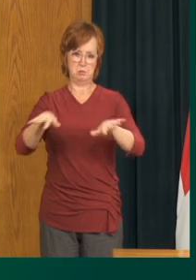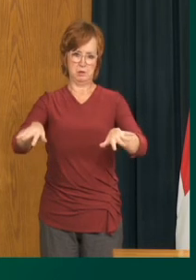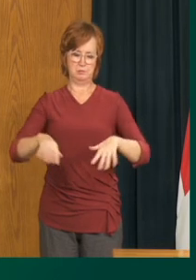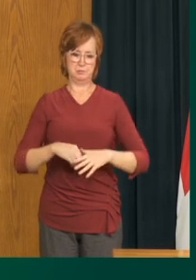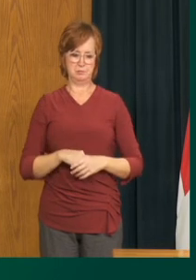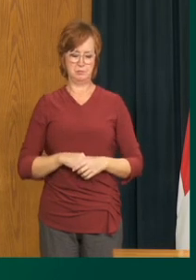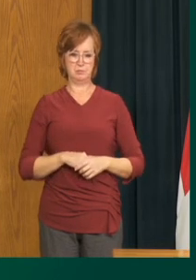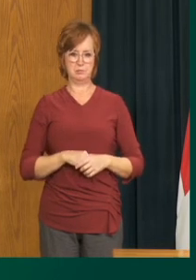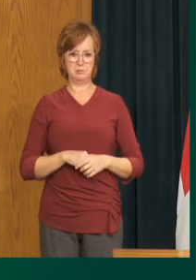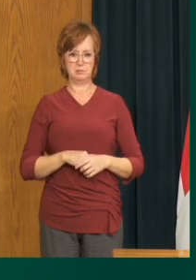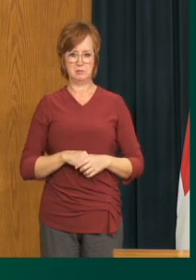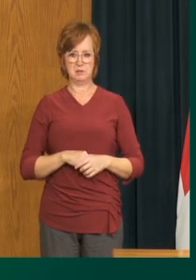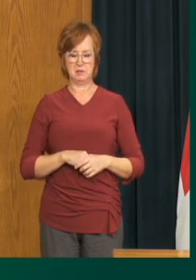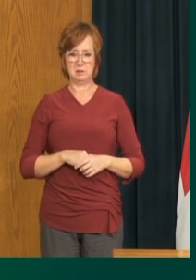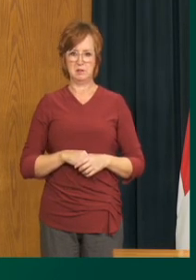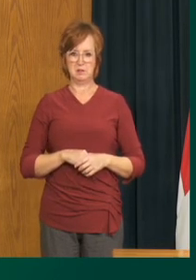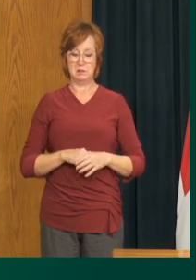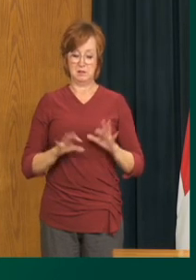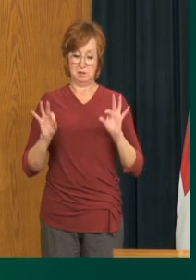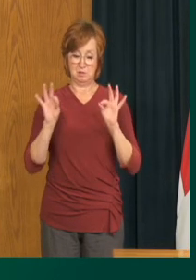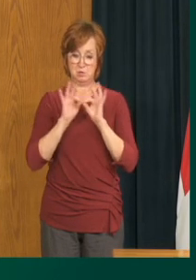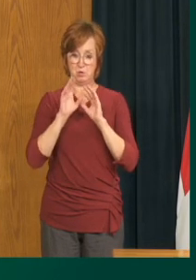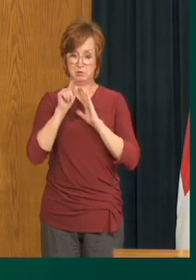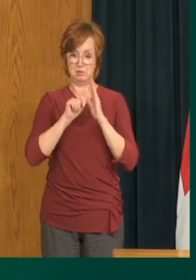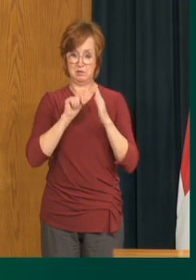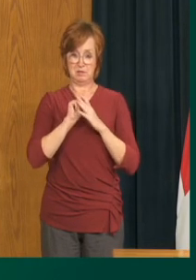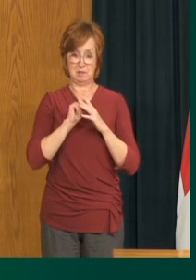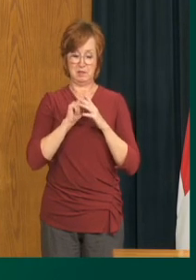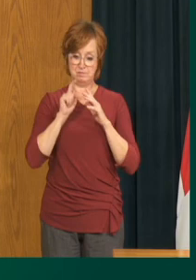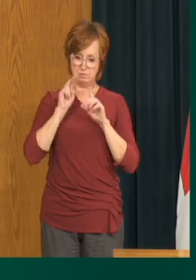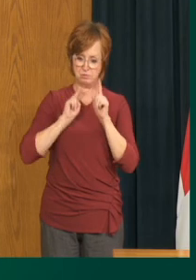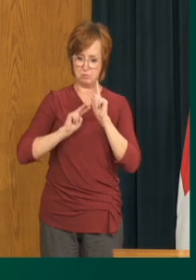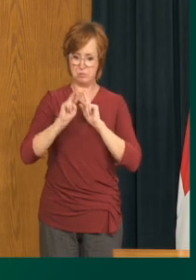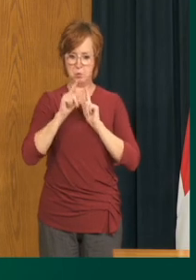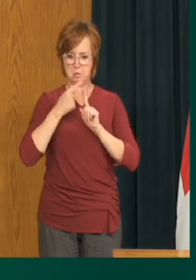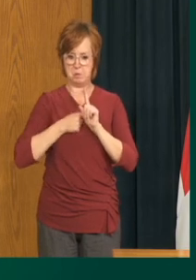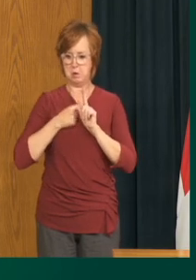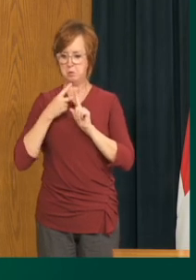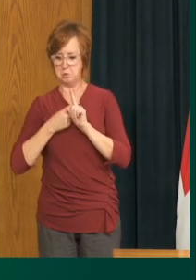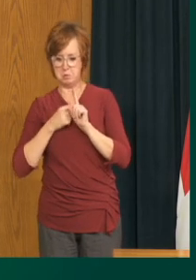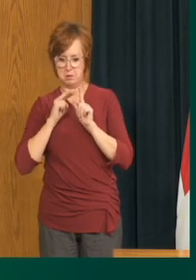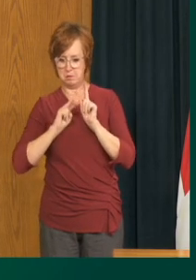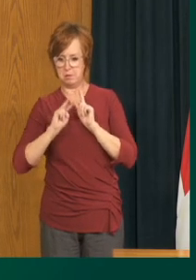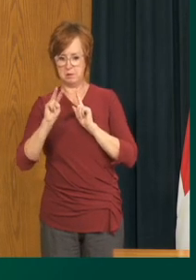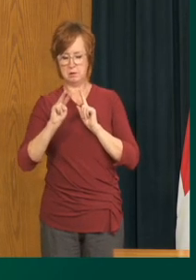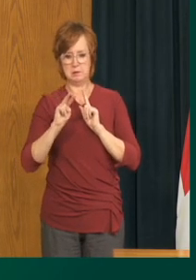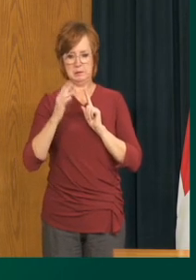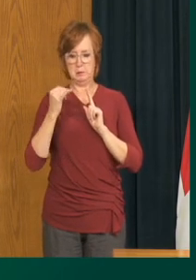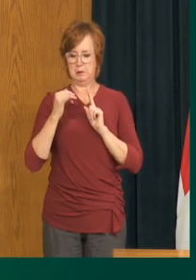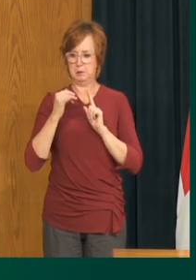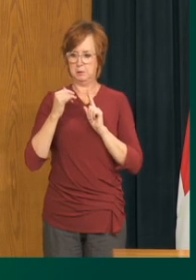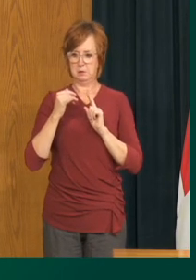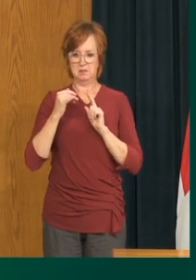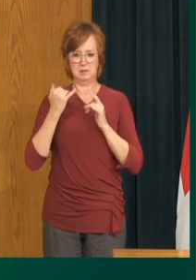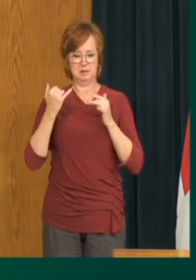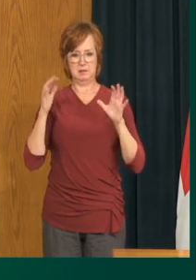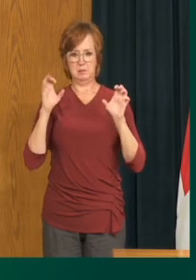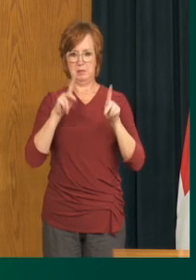a time where the next month or two are going to matter. We are coming indoors, and we need to pay